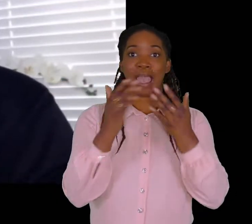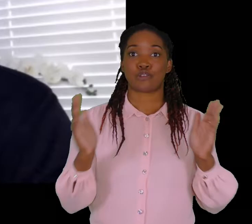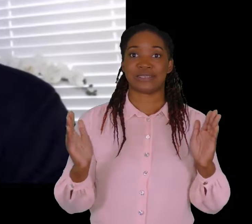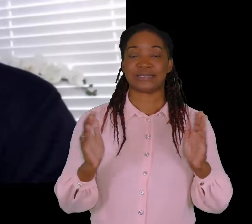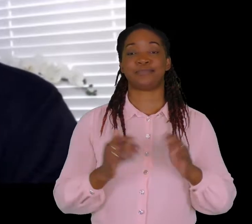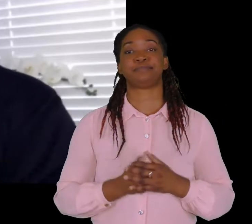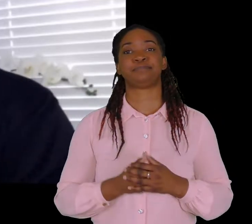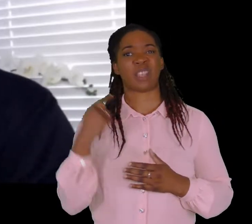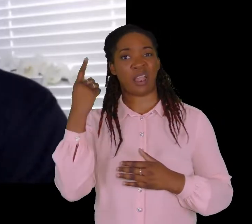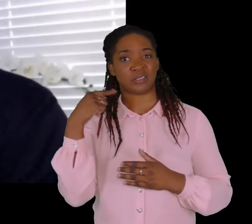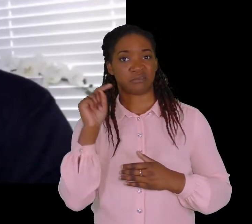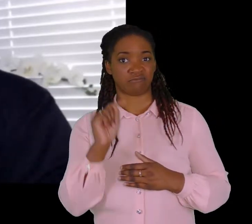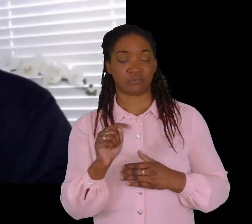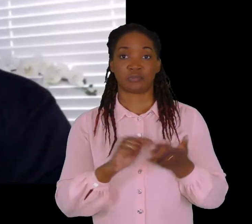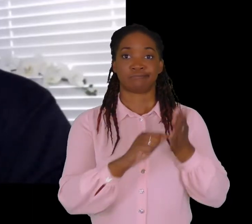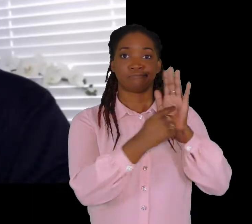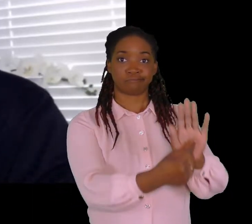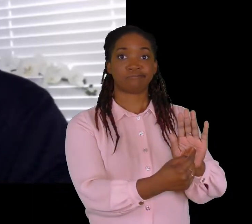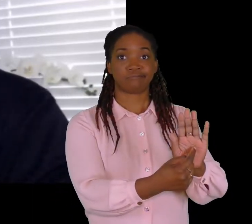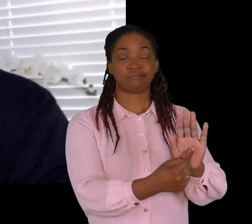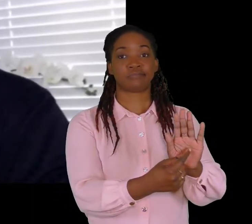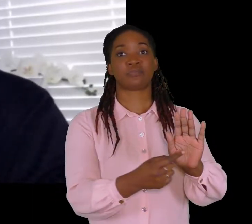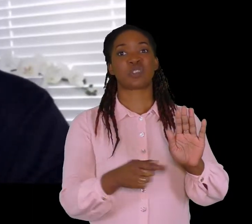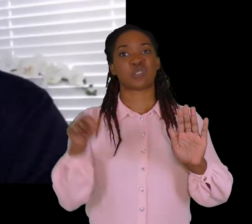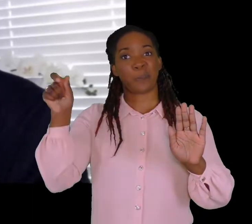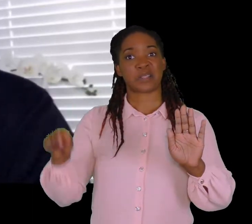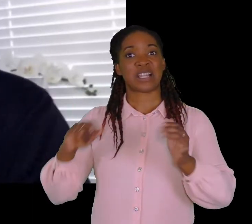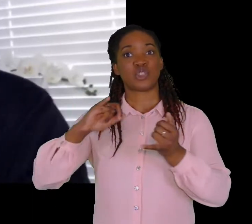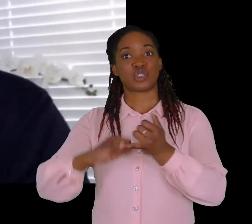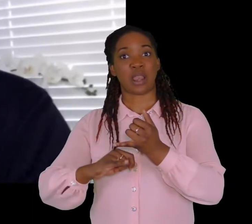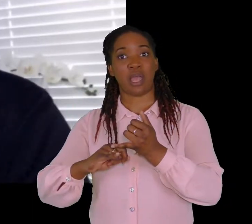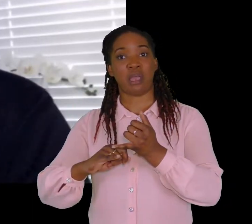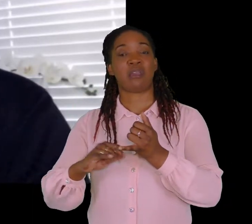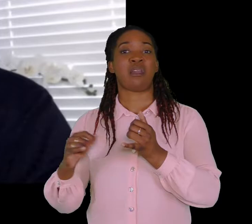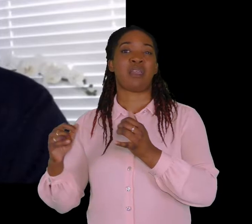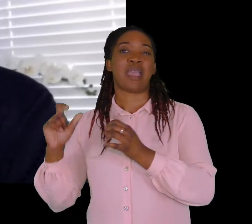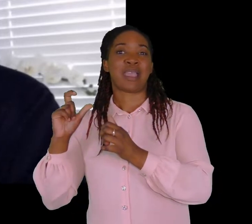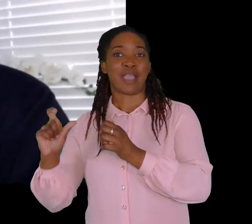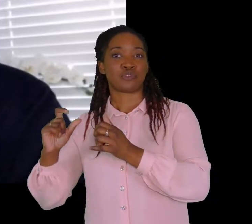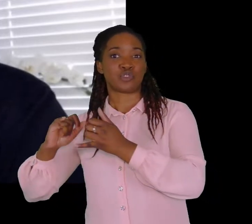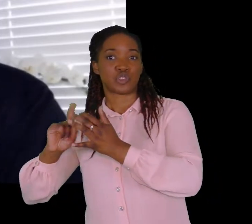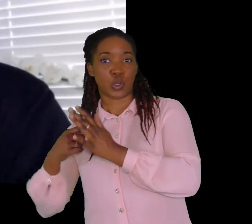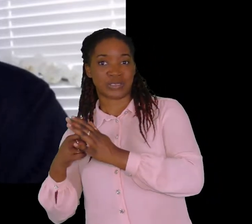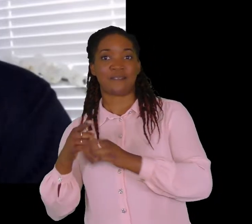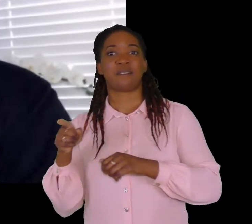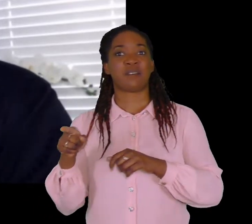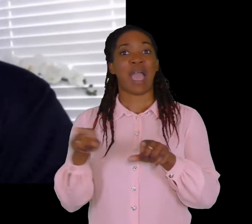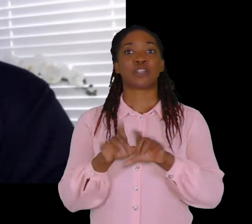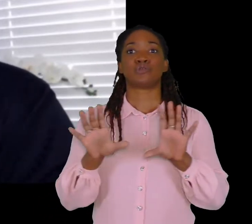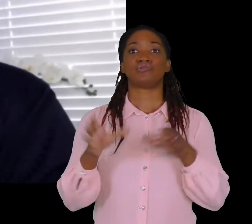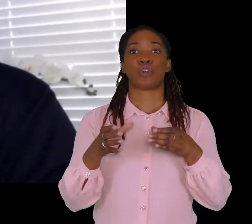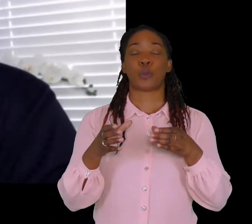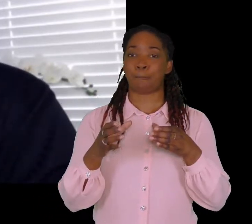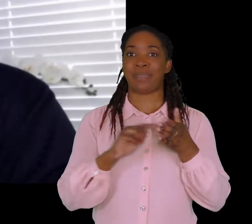borough of Haringey, where I presented solo exhibitions by Shaida Kumari Berman, Tam Joseph, but also